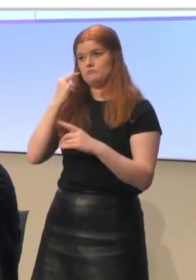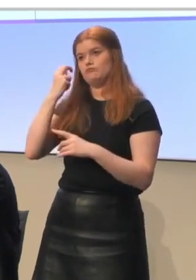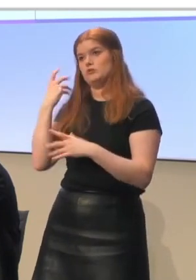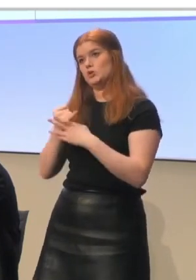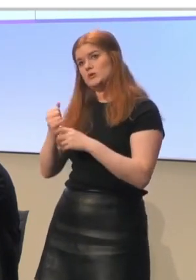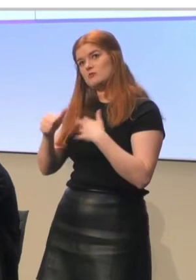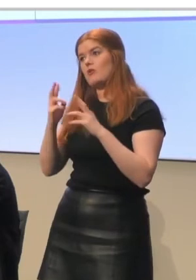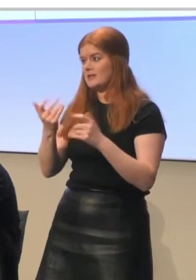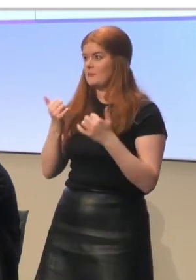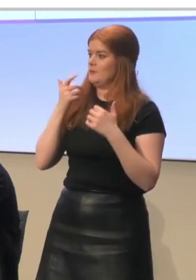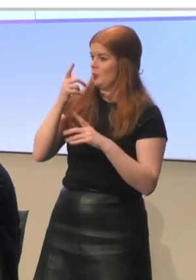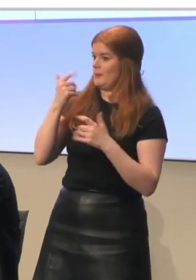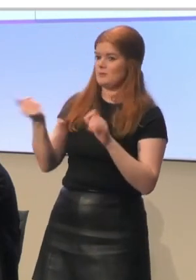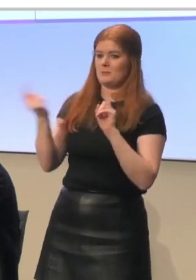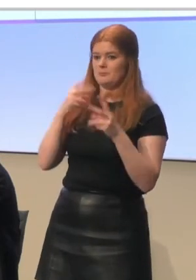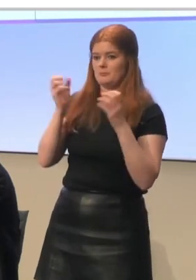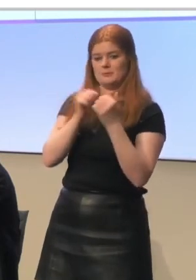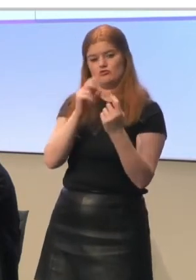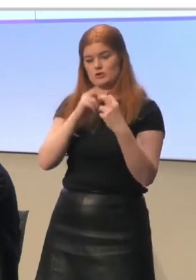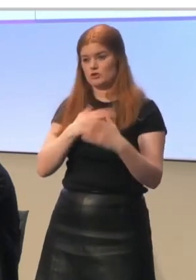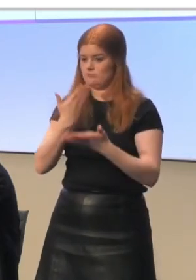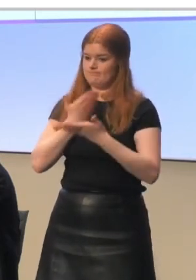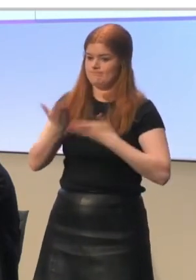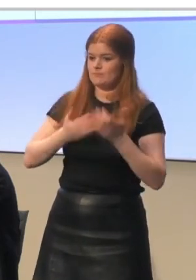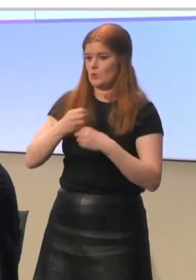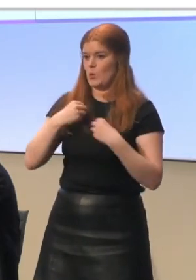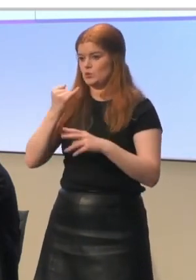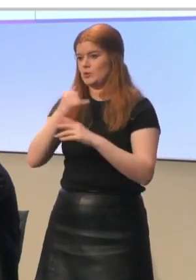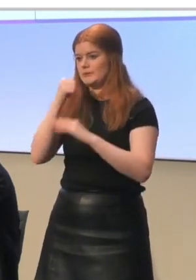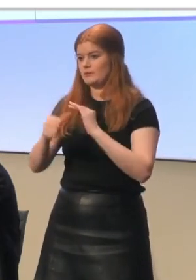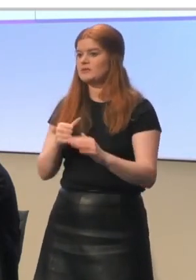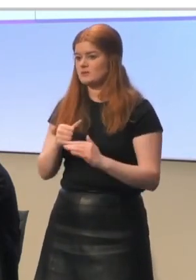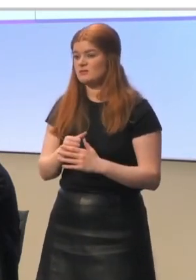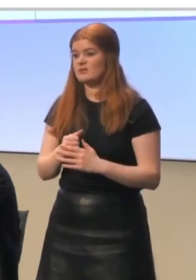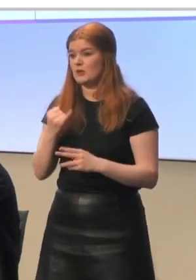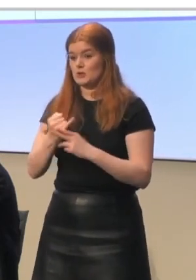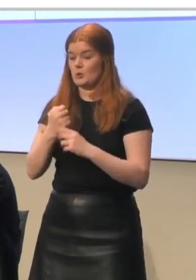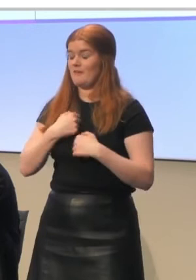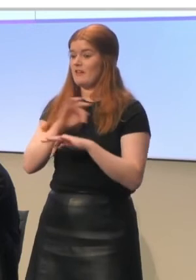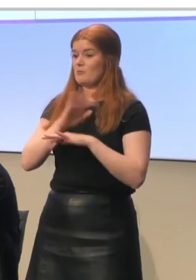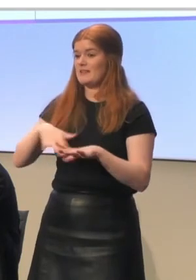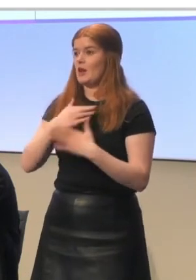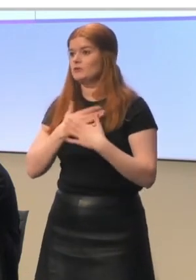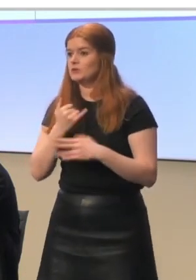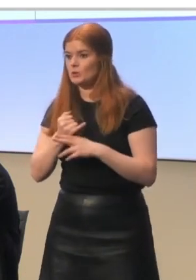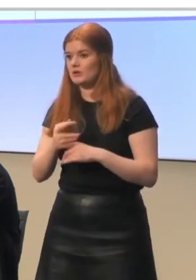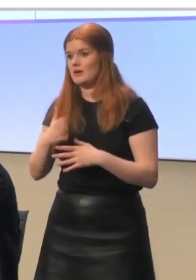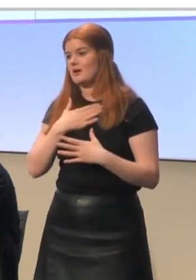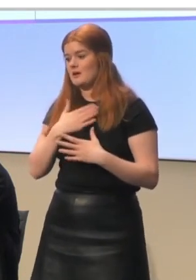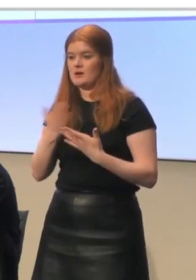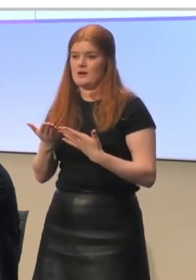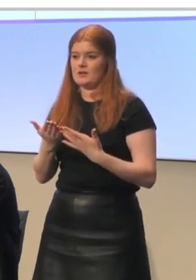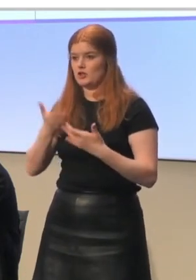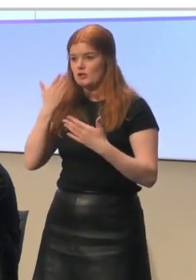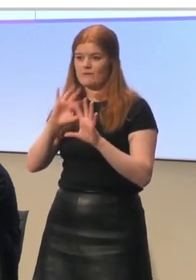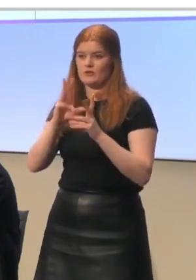opportunity to come back and meet the researchers and tell them about their school experiences. School was my favourite place. I love school. I like to learn everything.